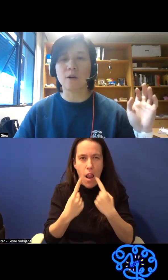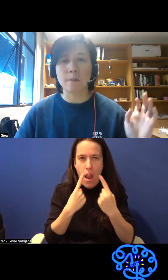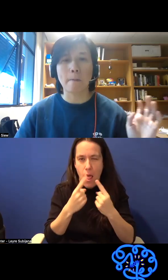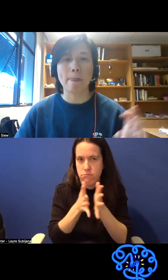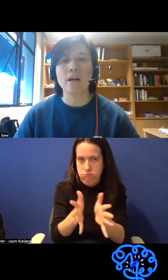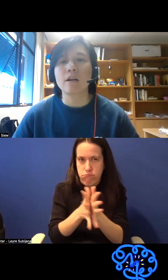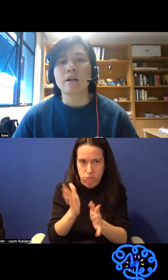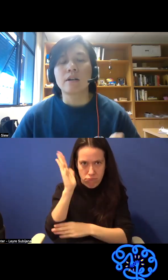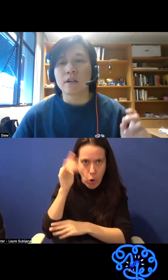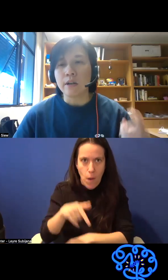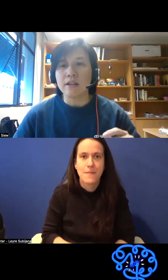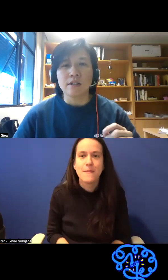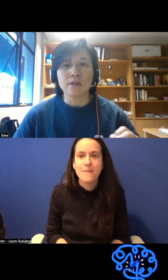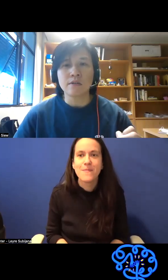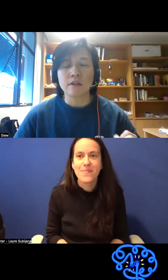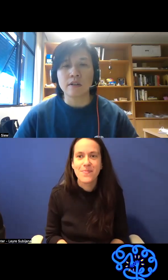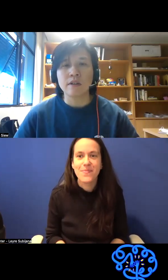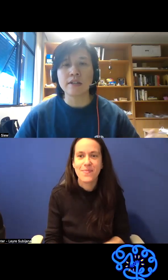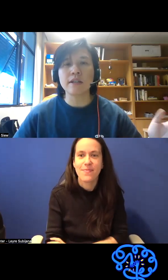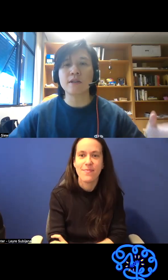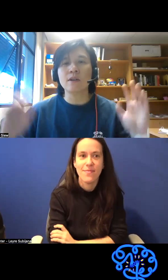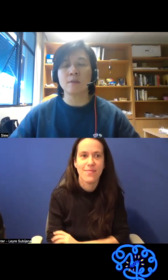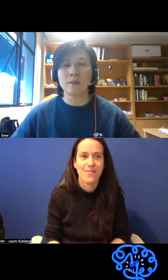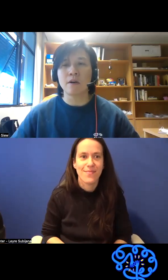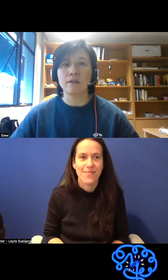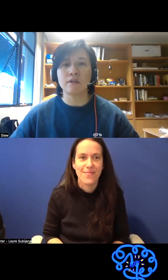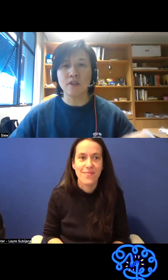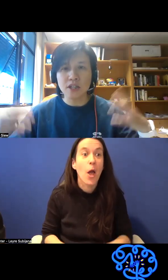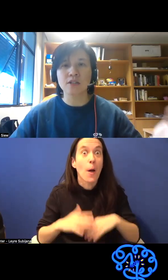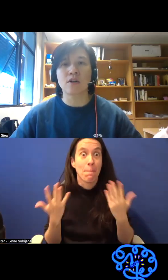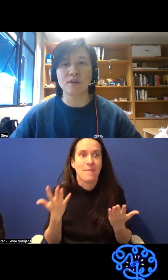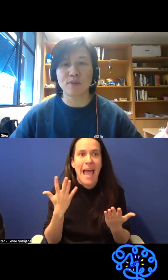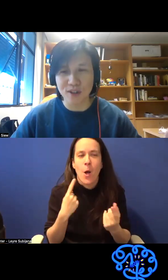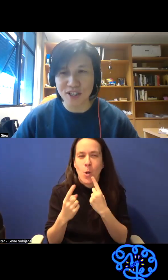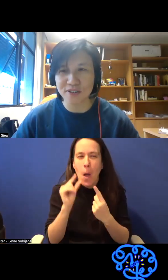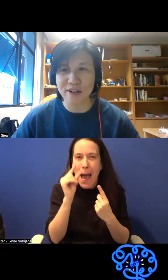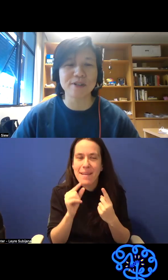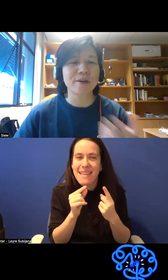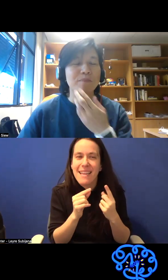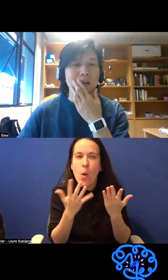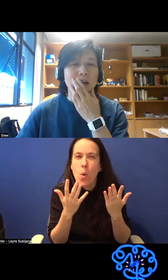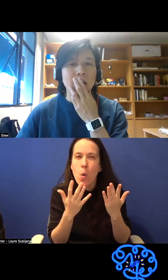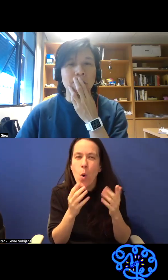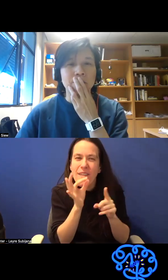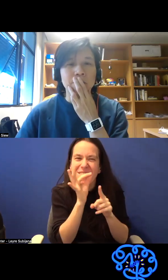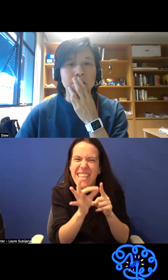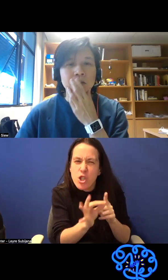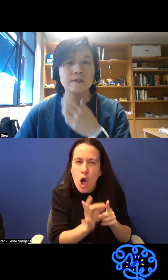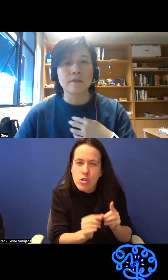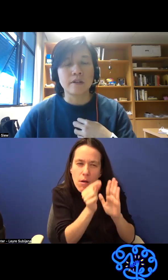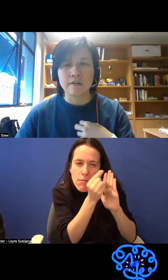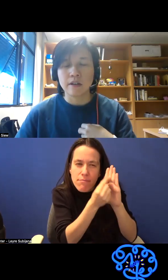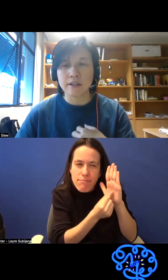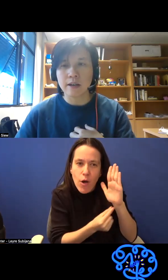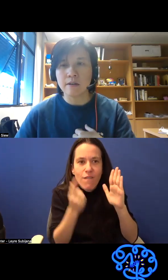of the talk. Okay, so let's talk a little bit about the features of the phonological network. Um,